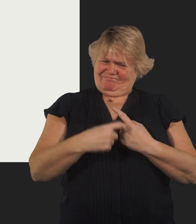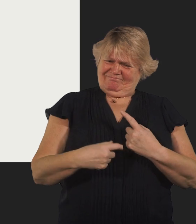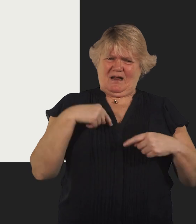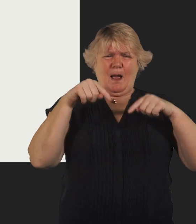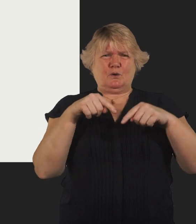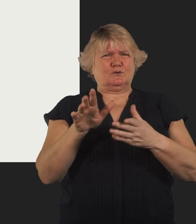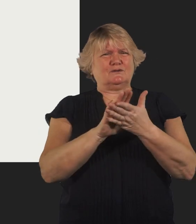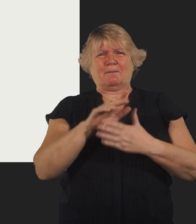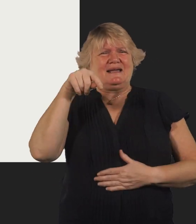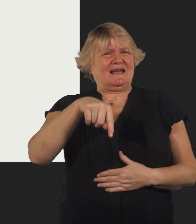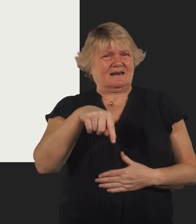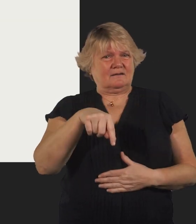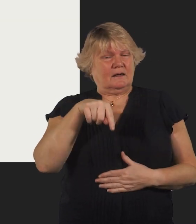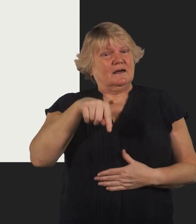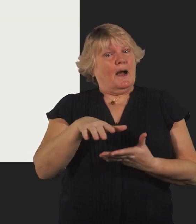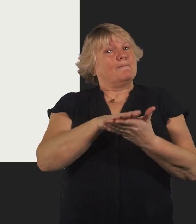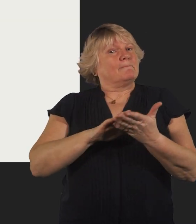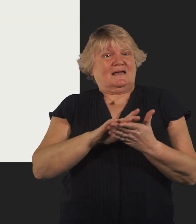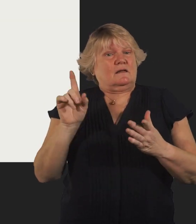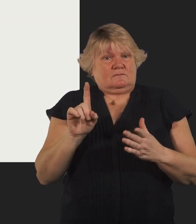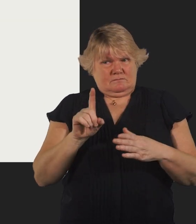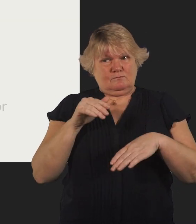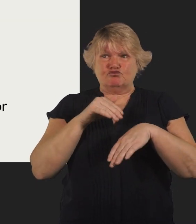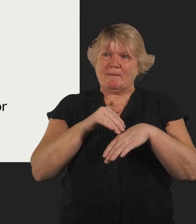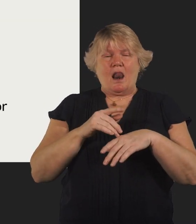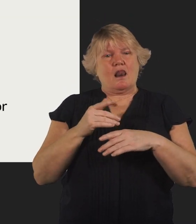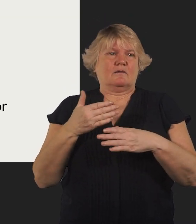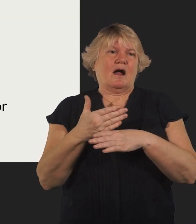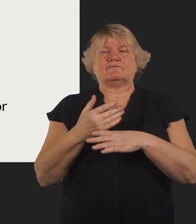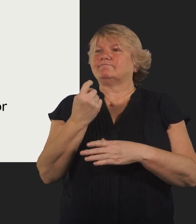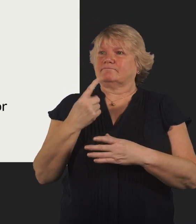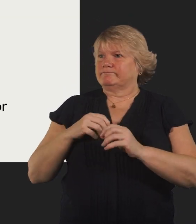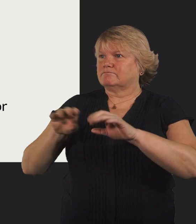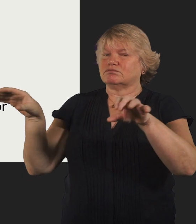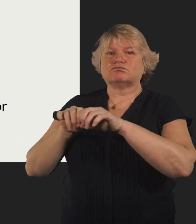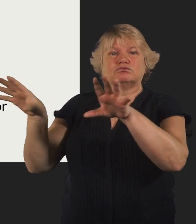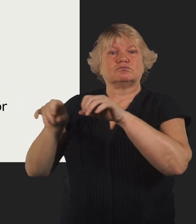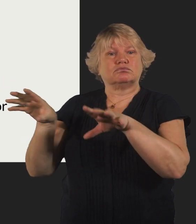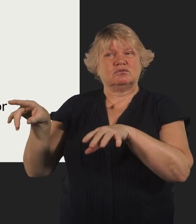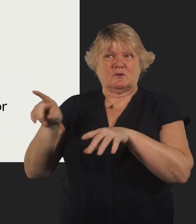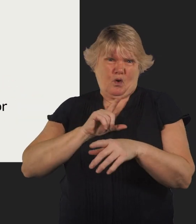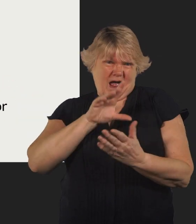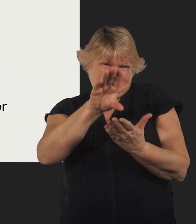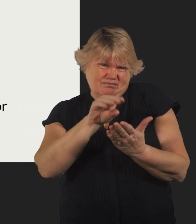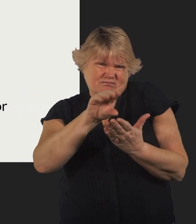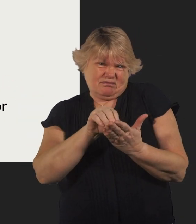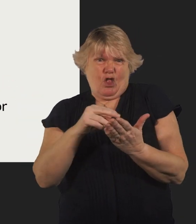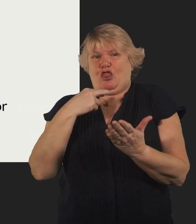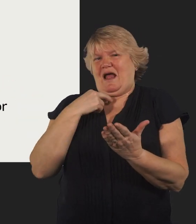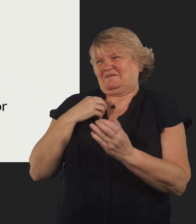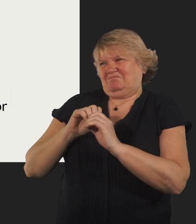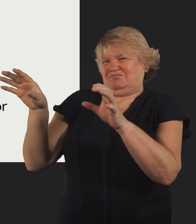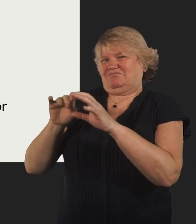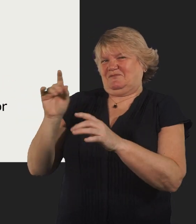image abuse intimate image abuse includes the criminal acts of sharing taking or